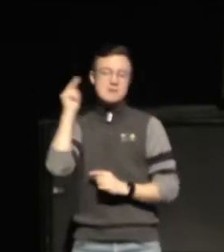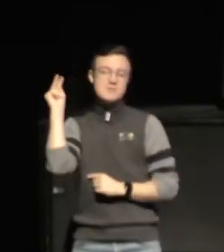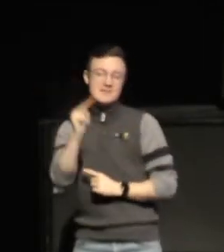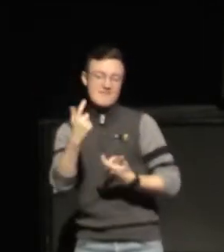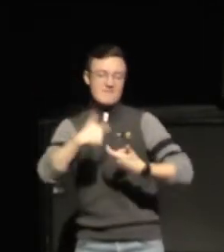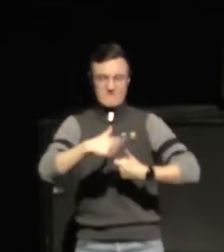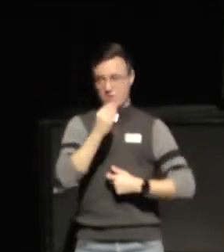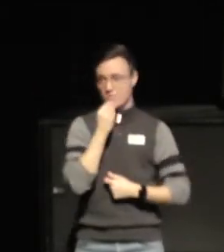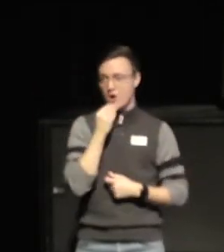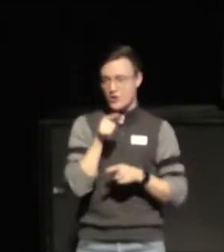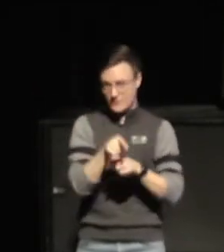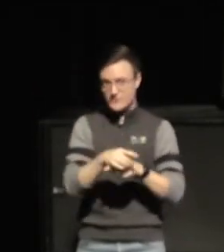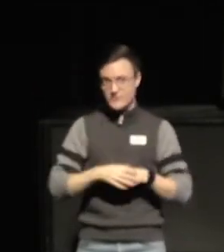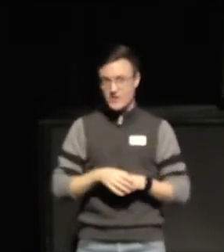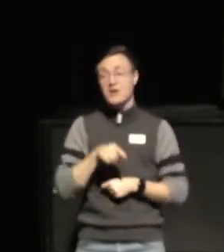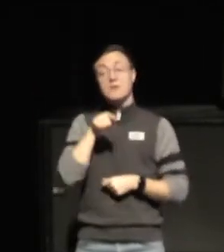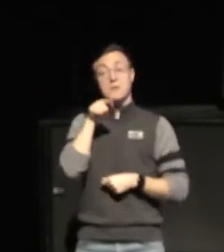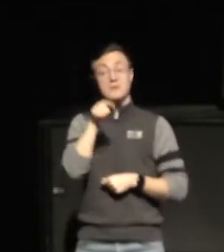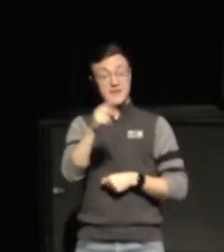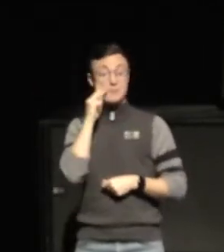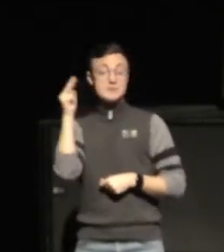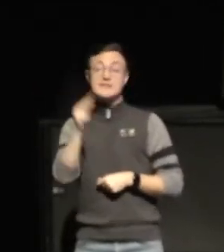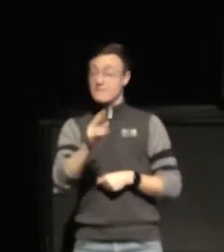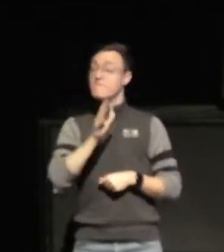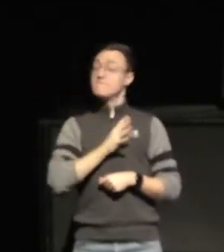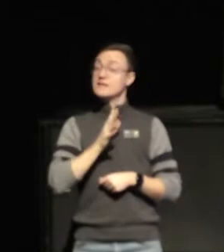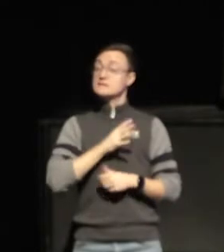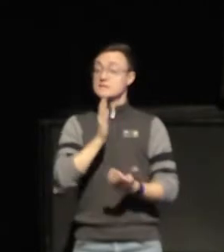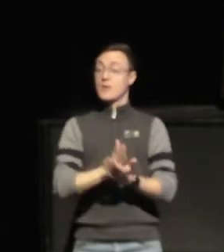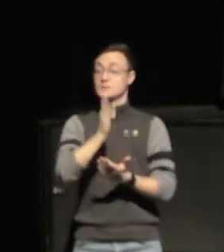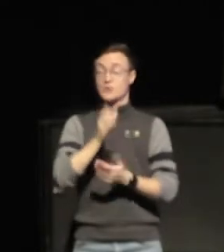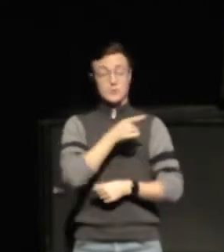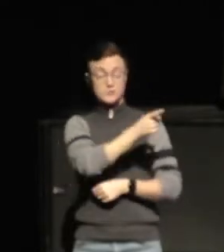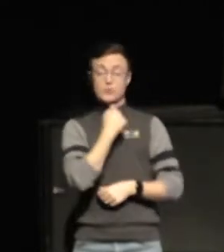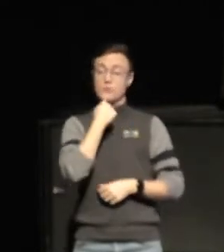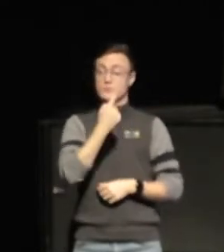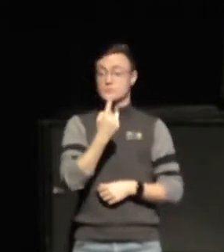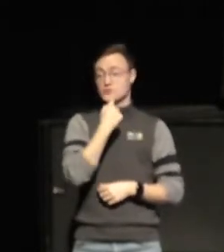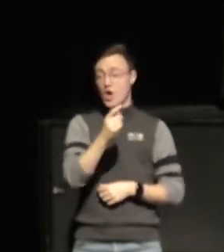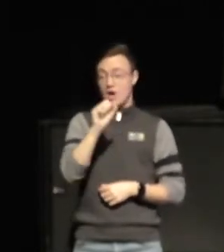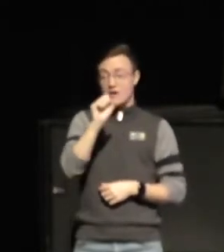there are these approaches, like also you mentioned, agroecology,